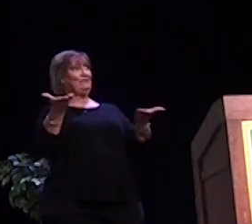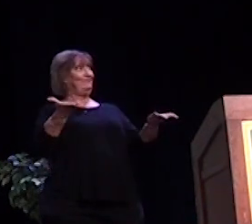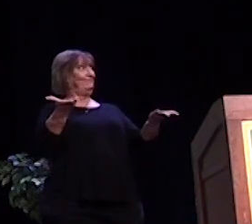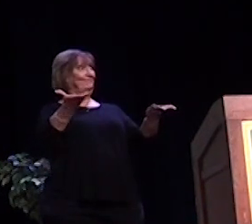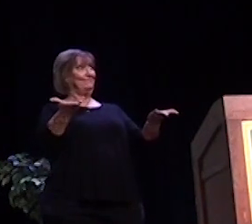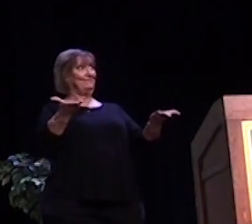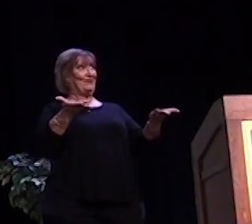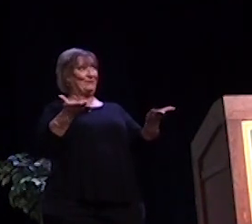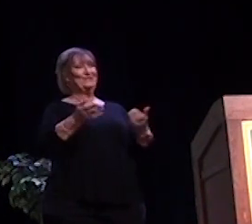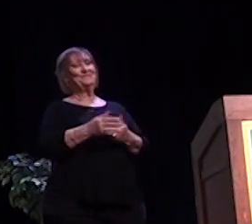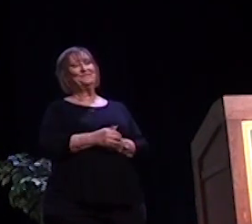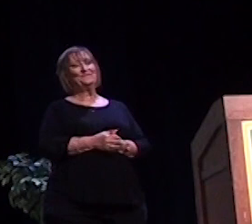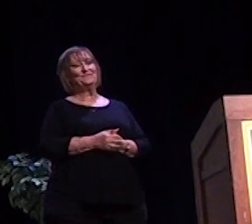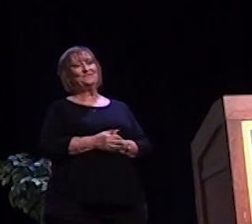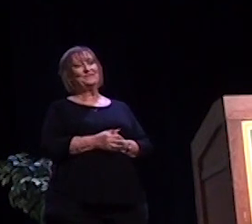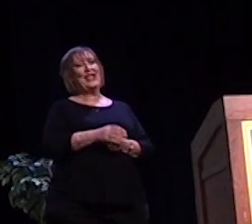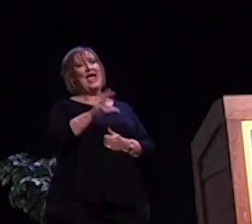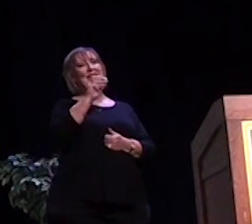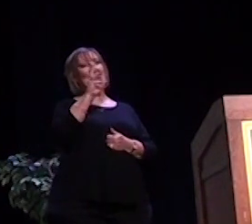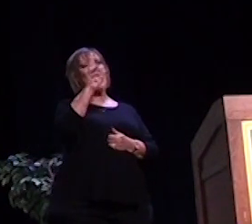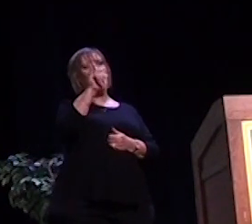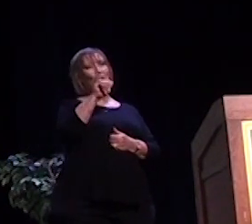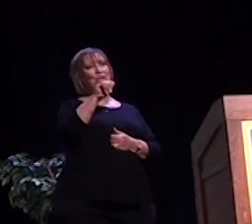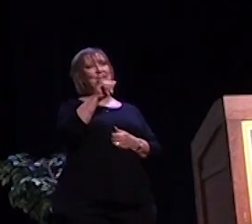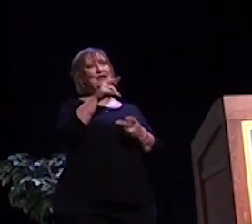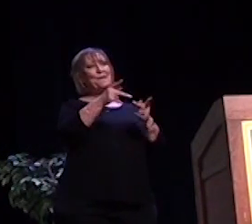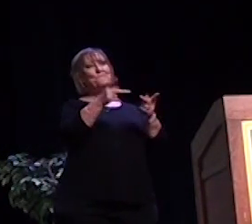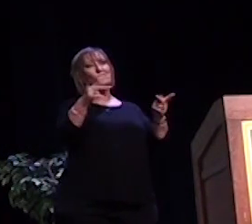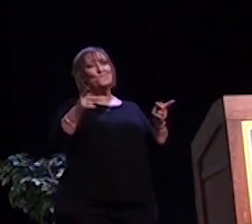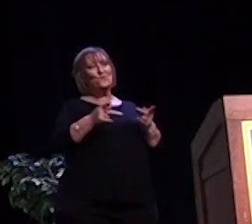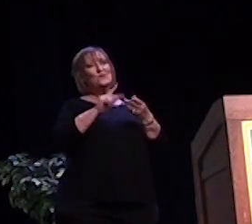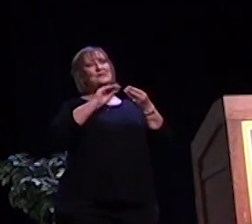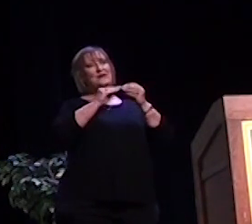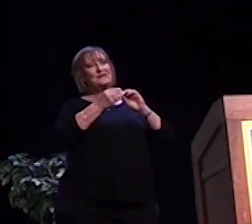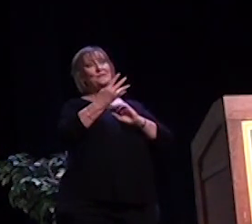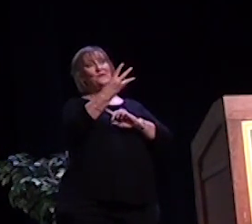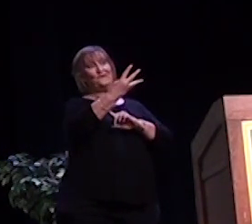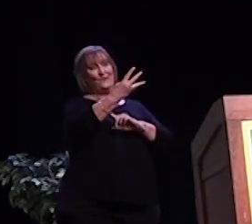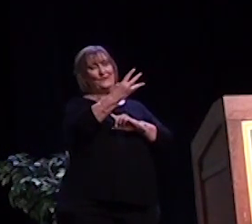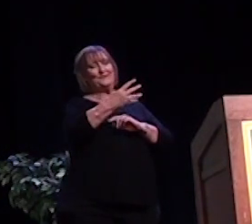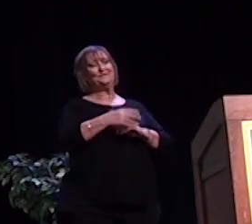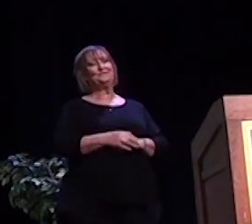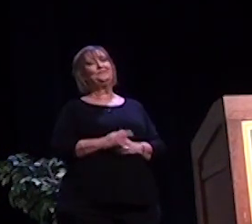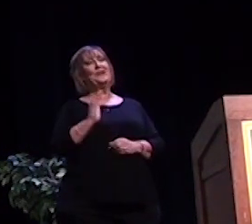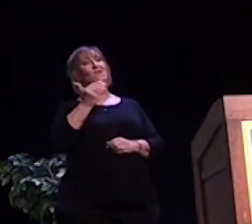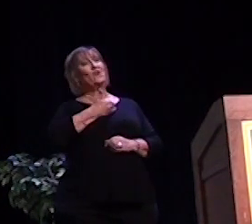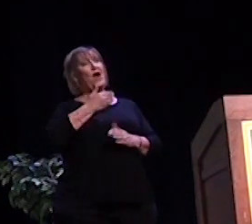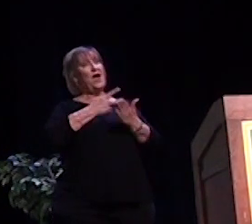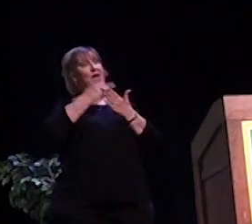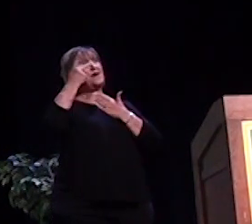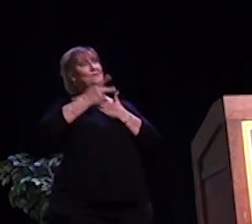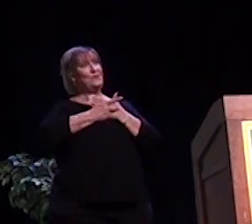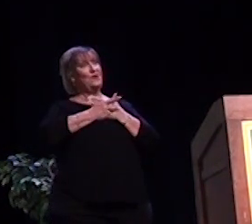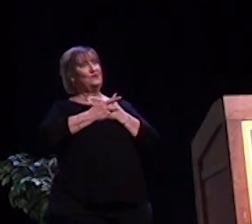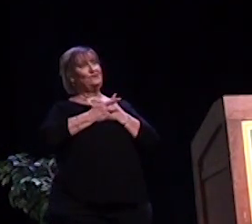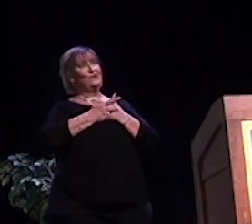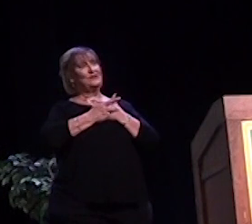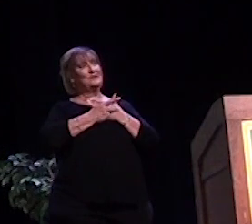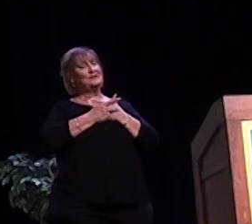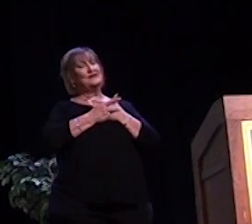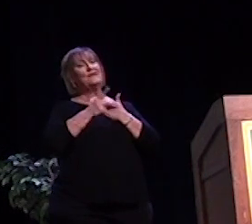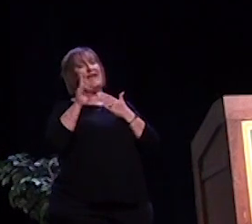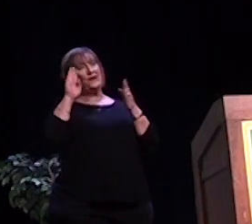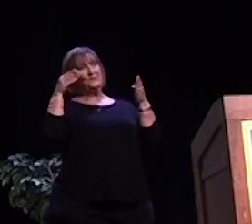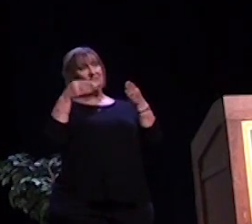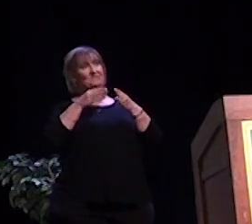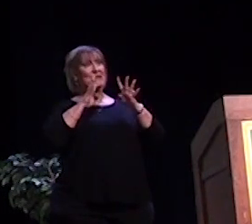and County Precinct number 4. So our project, and one of the areas that I will be speaking